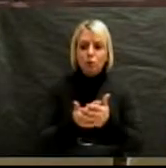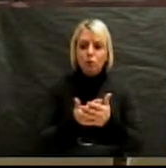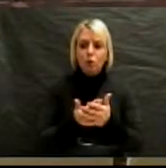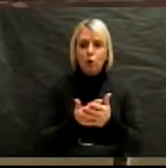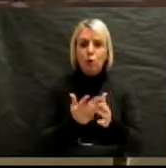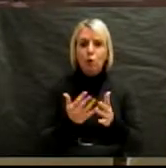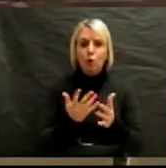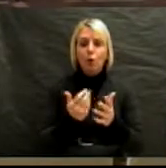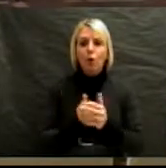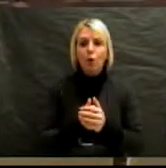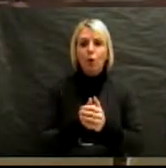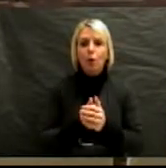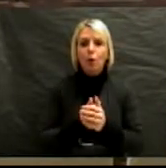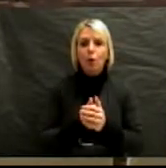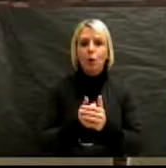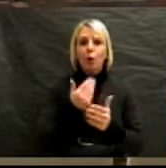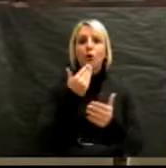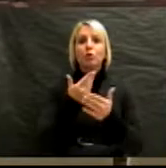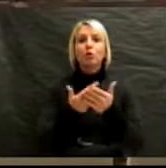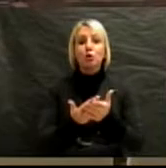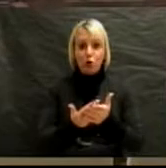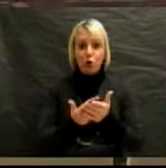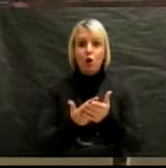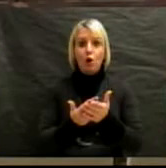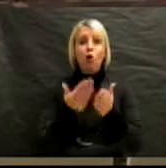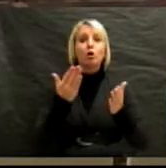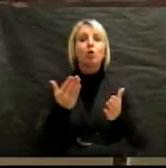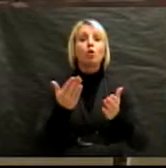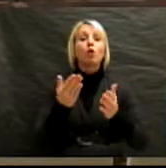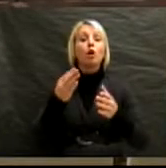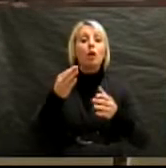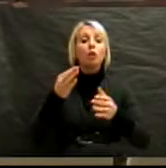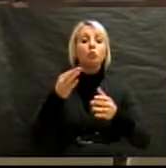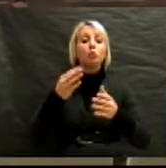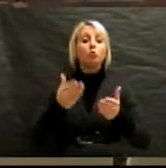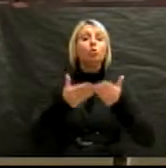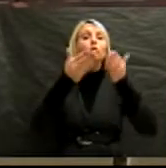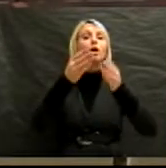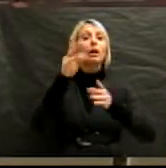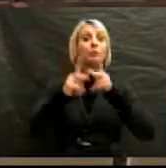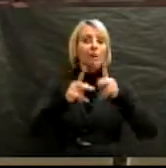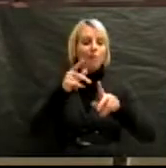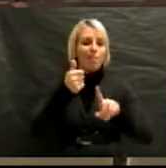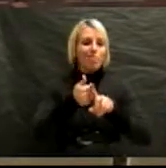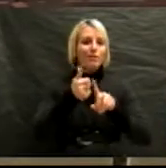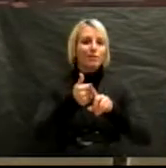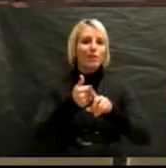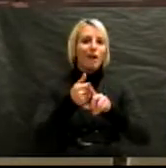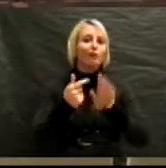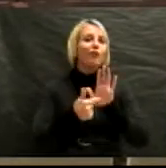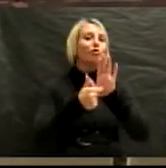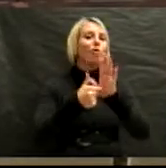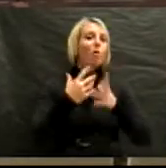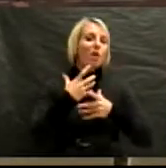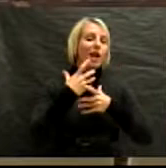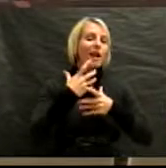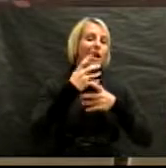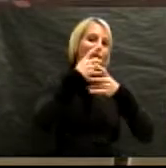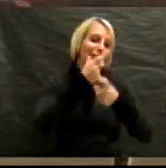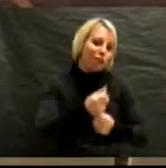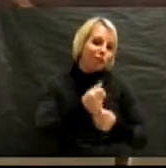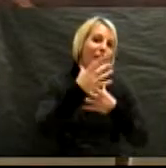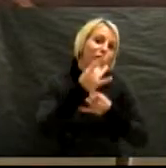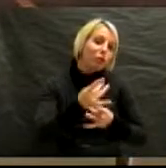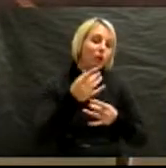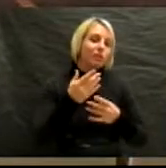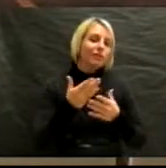form to nominate people who have expressed an interest in being nominated. So that would be good form,